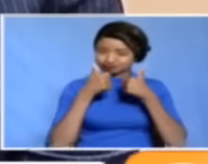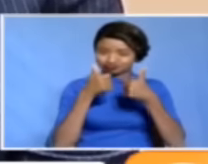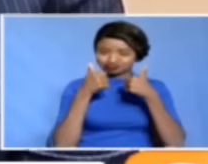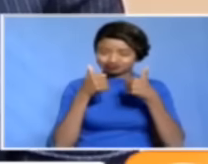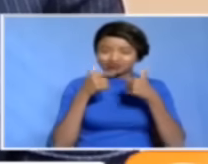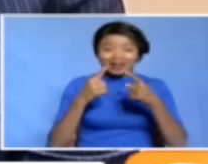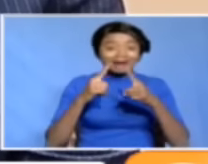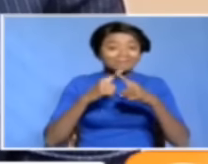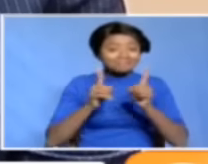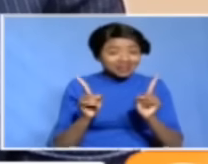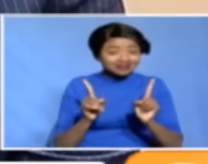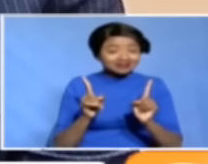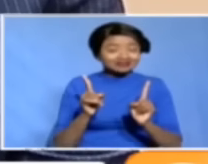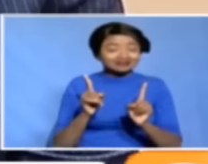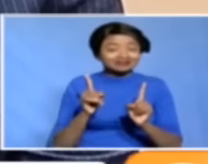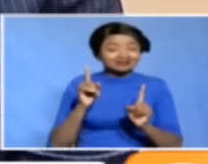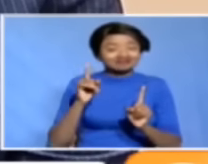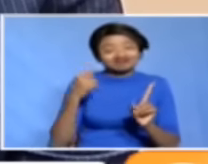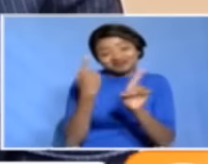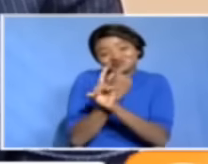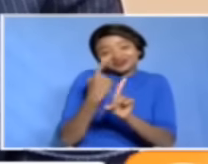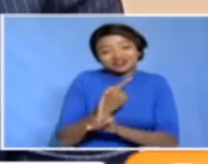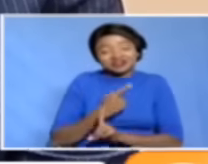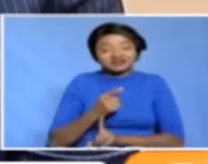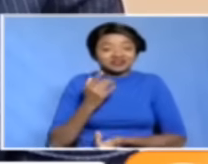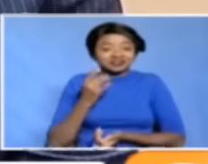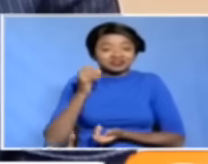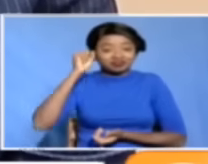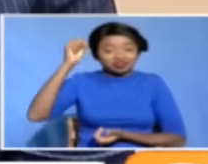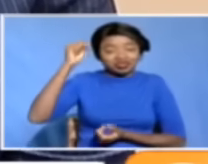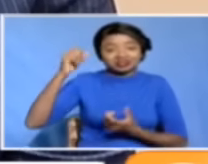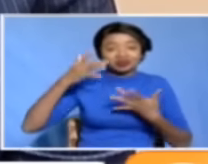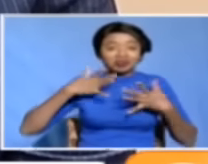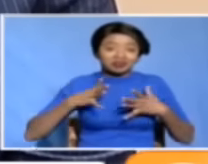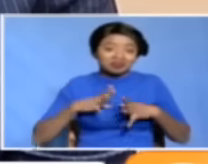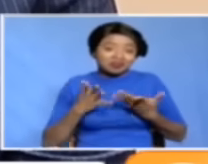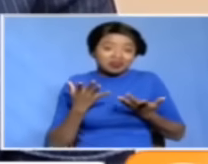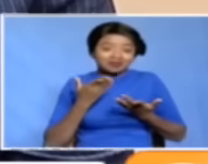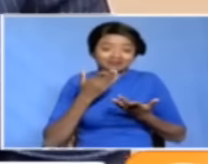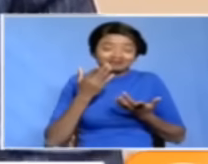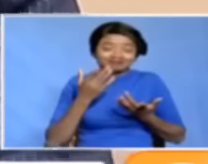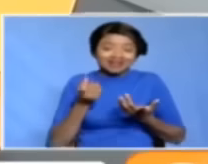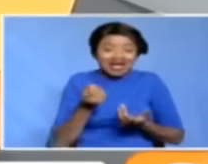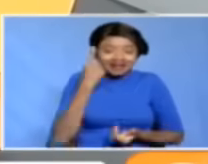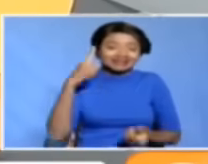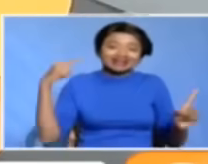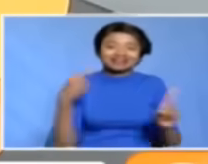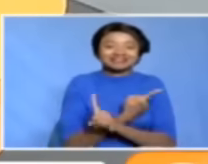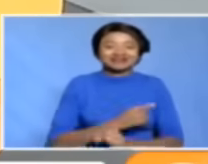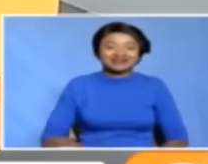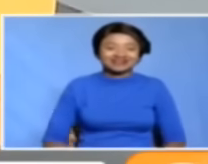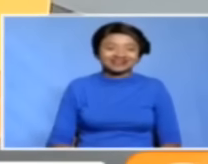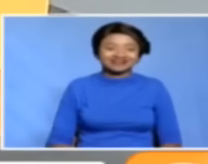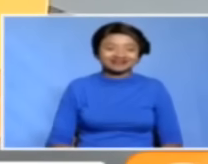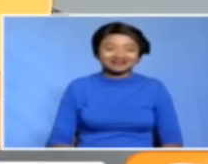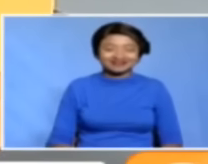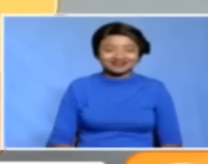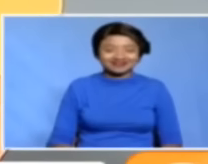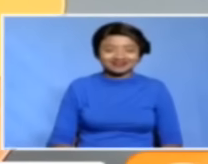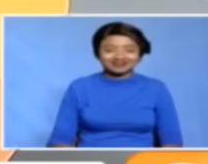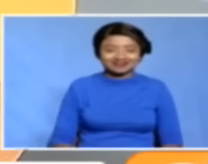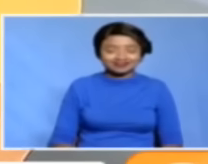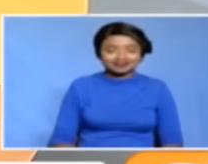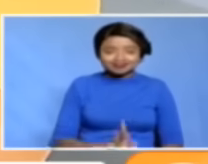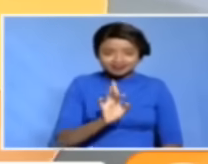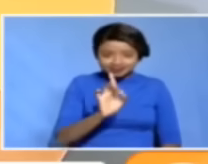course different political entities define it differently. Yes. Okay, still it's yes and no for you. But I mean, you